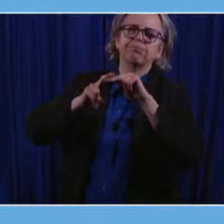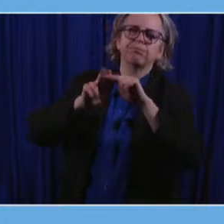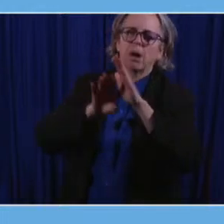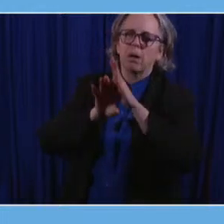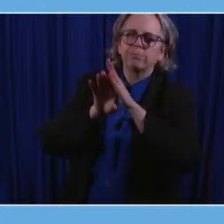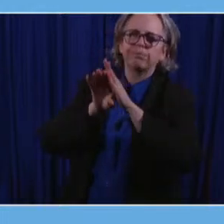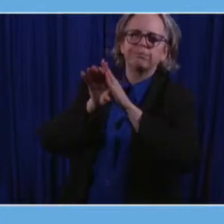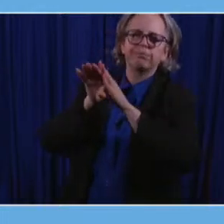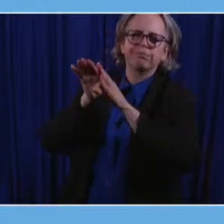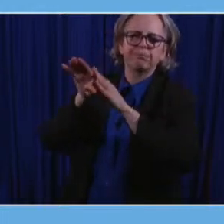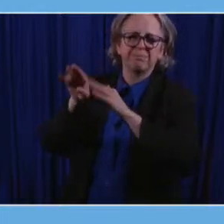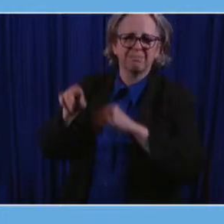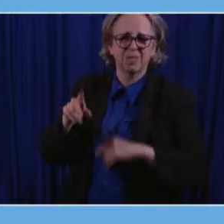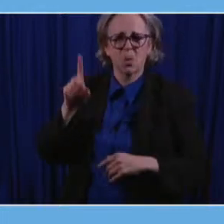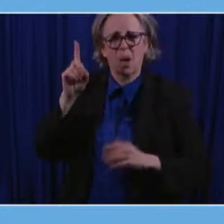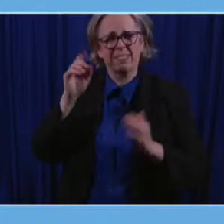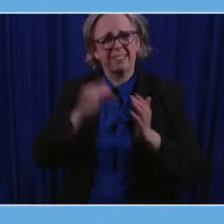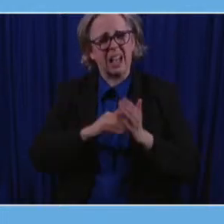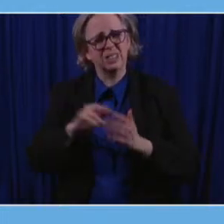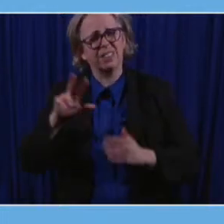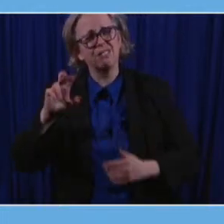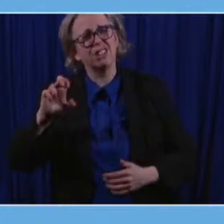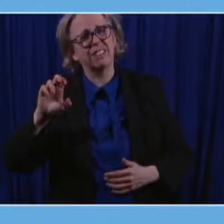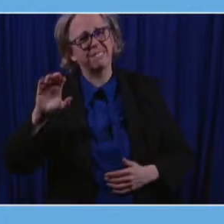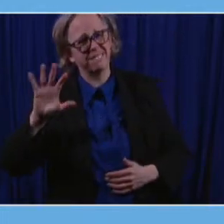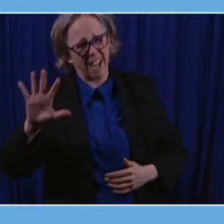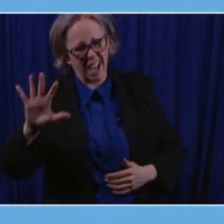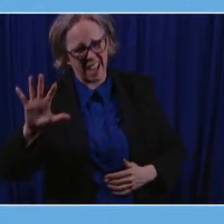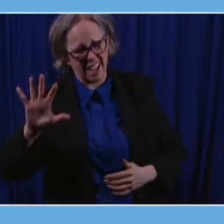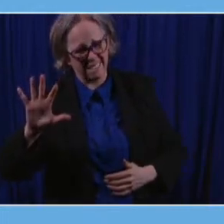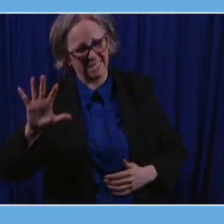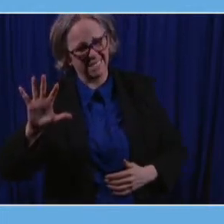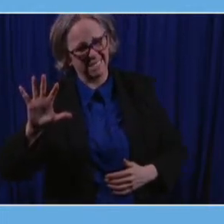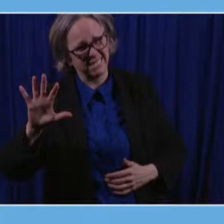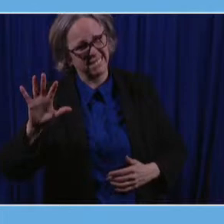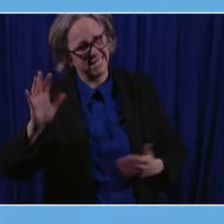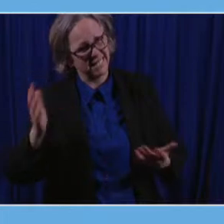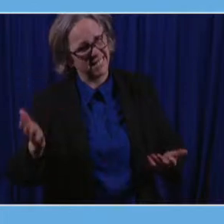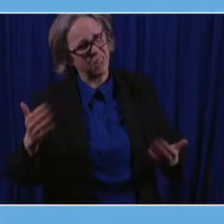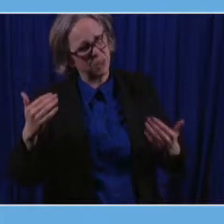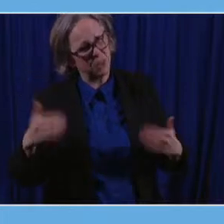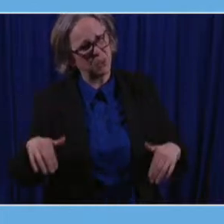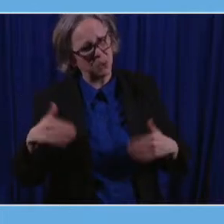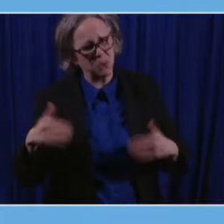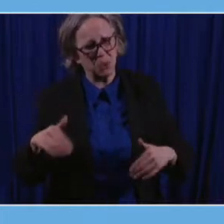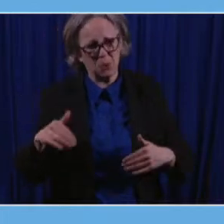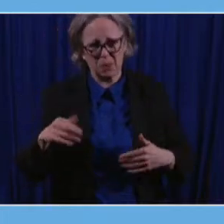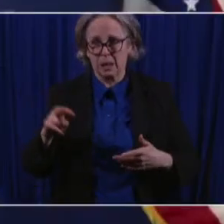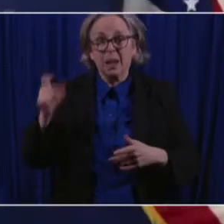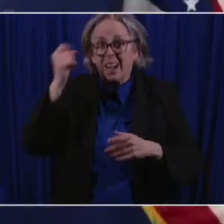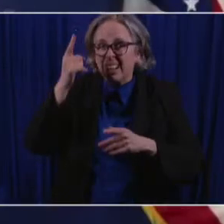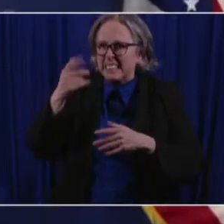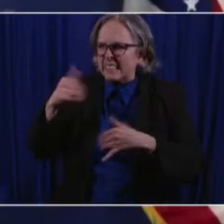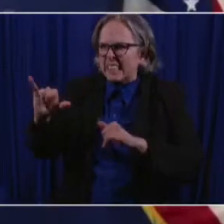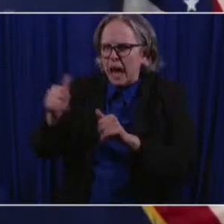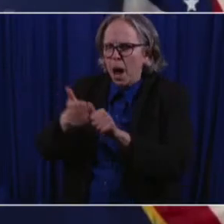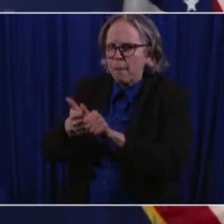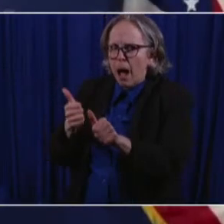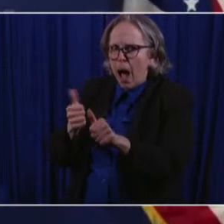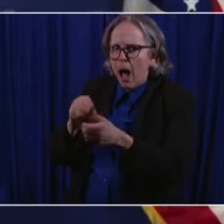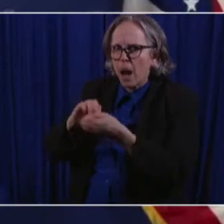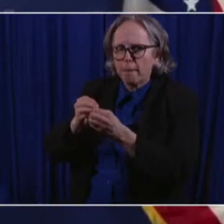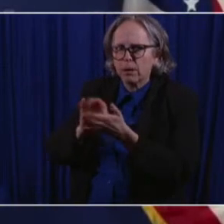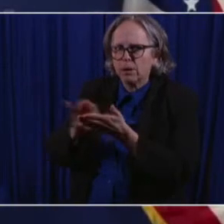up to 1305. So not a direction. It's a lagging indicator, not a direction that we want to be